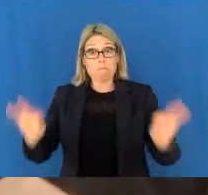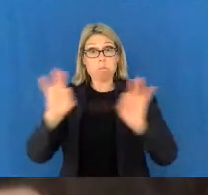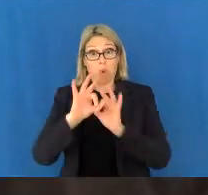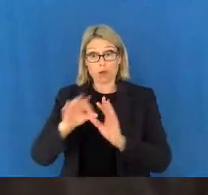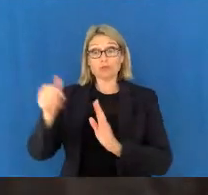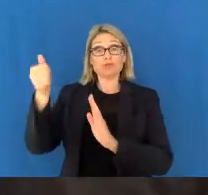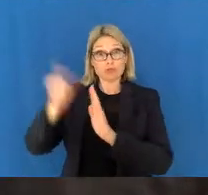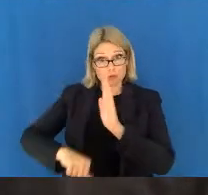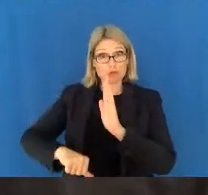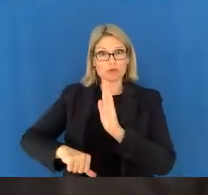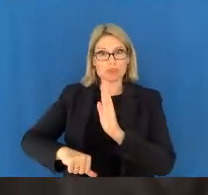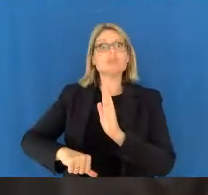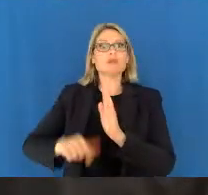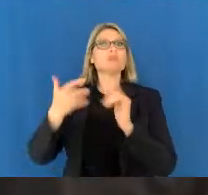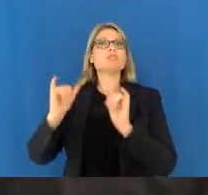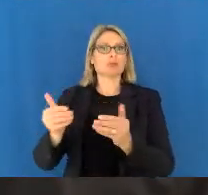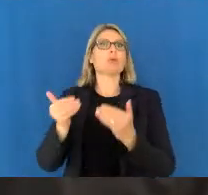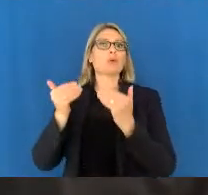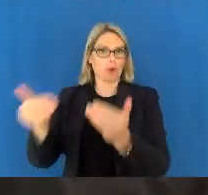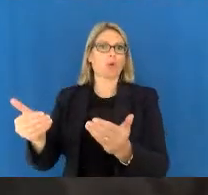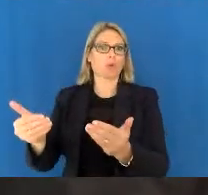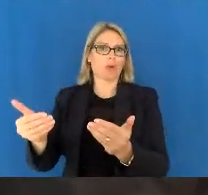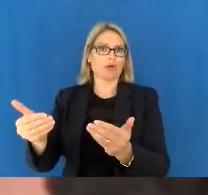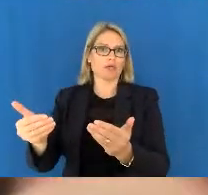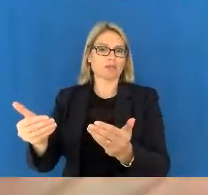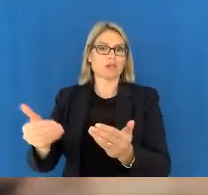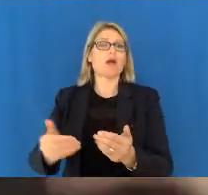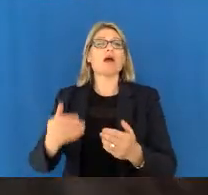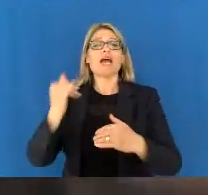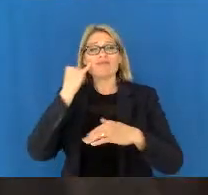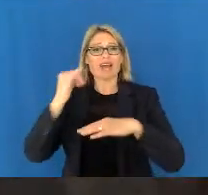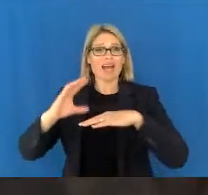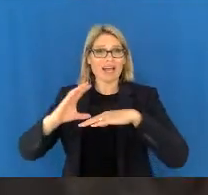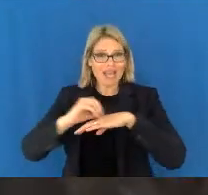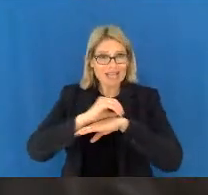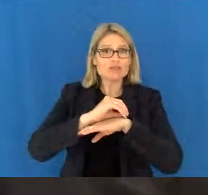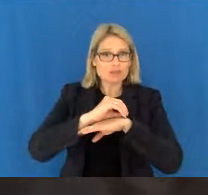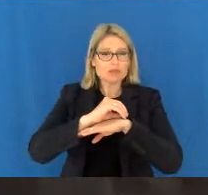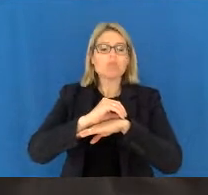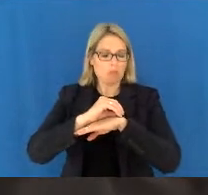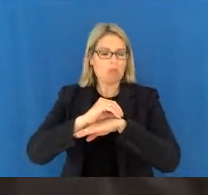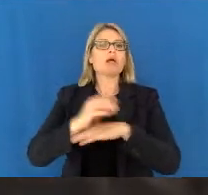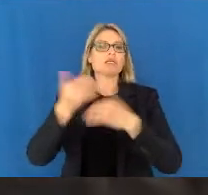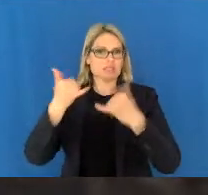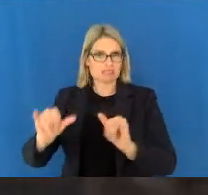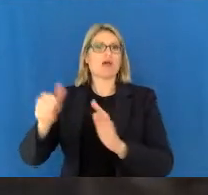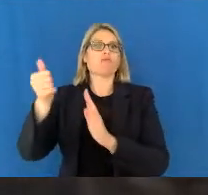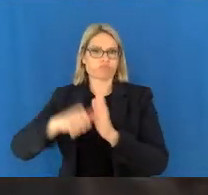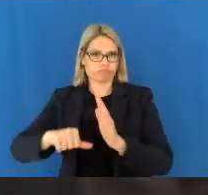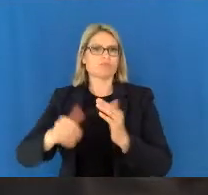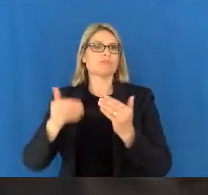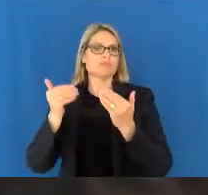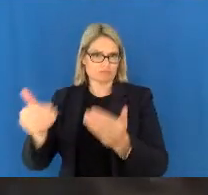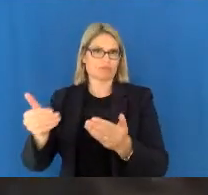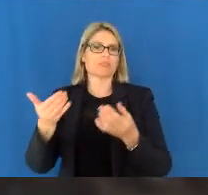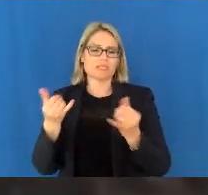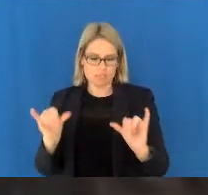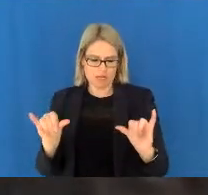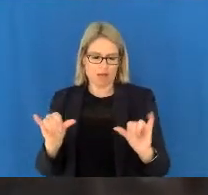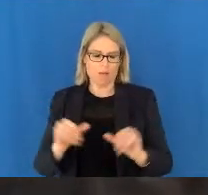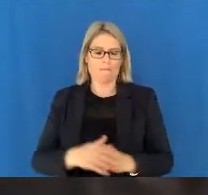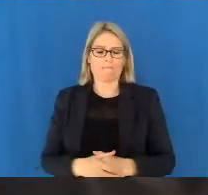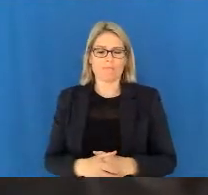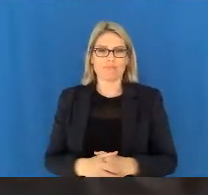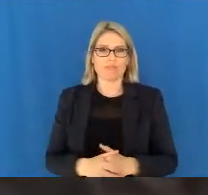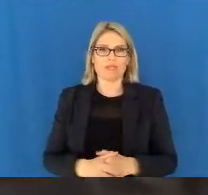are being done, or most of them for cancer are being done regularly. There's almost